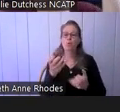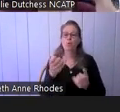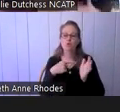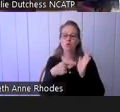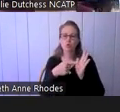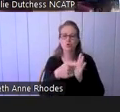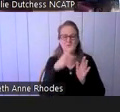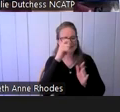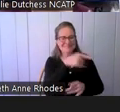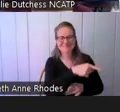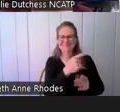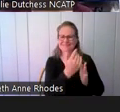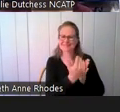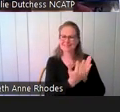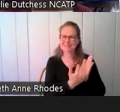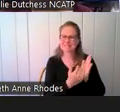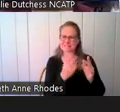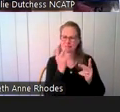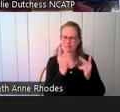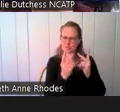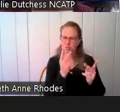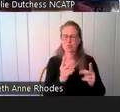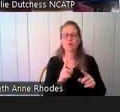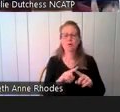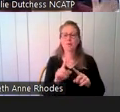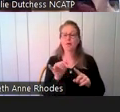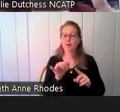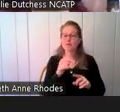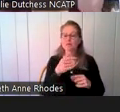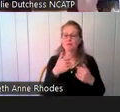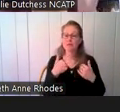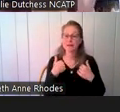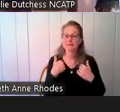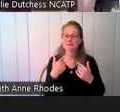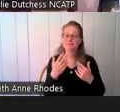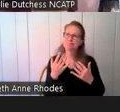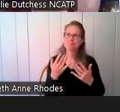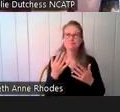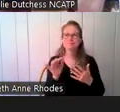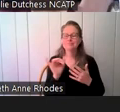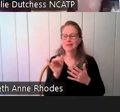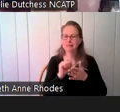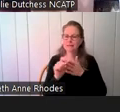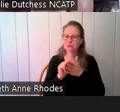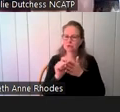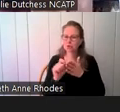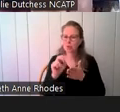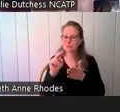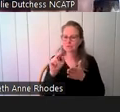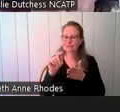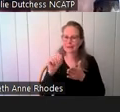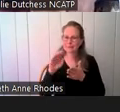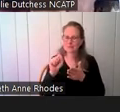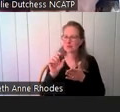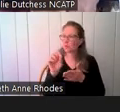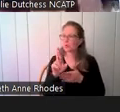showing you kind of the list view, but it also does the one where you can put it, it's almost like little note tabs, like little note cards or